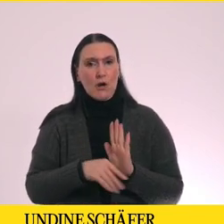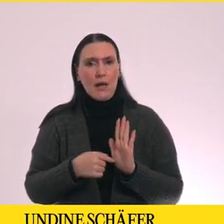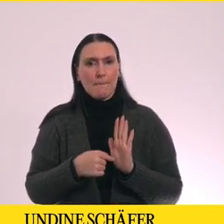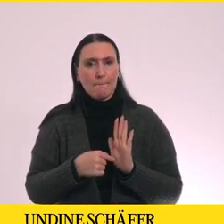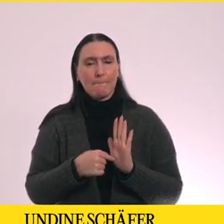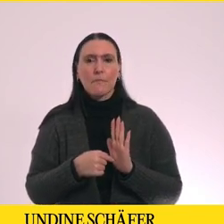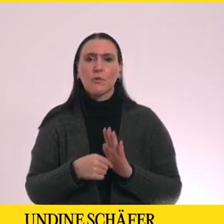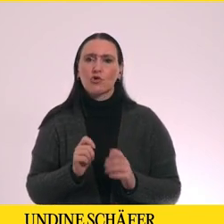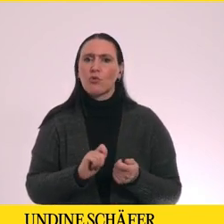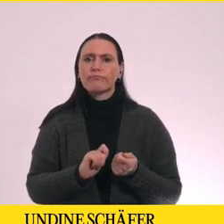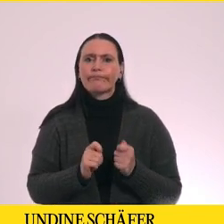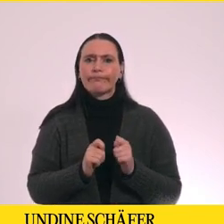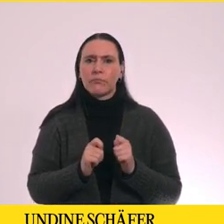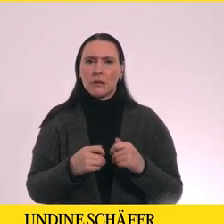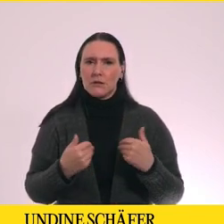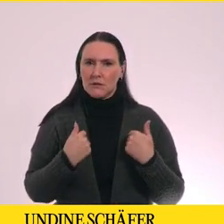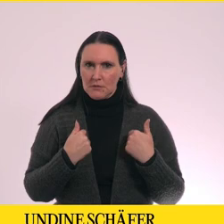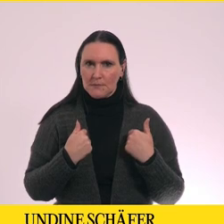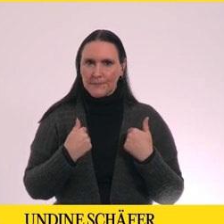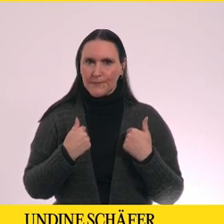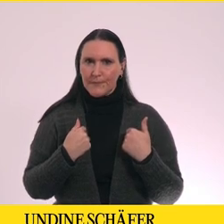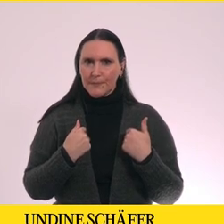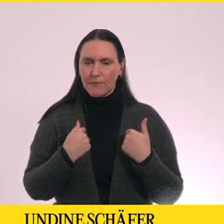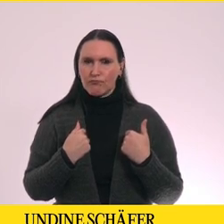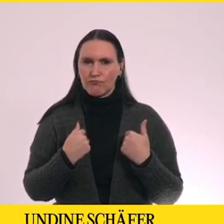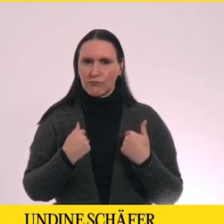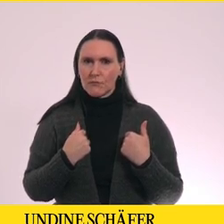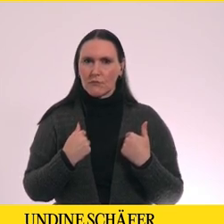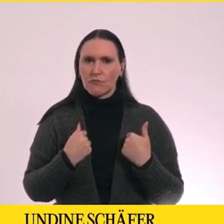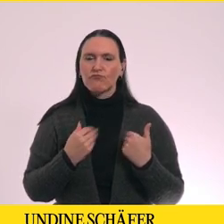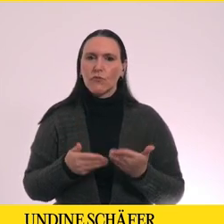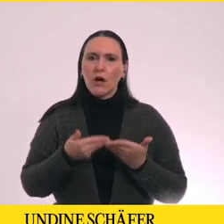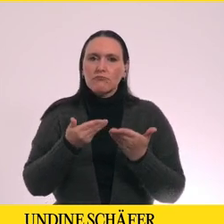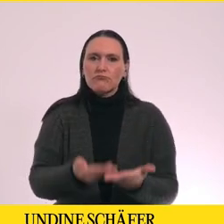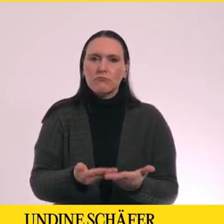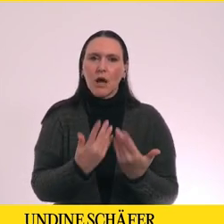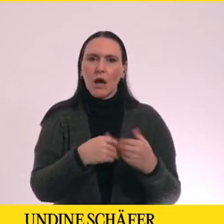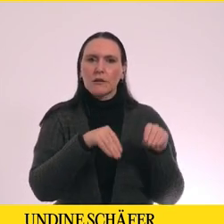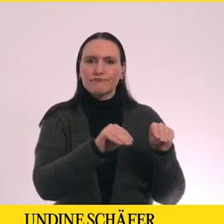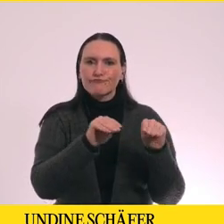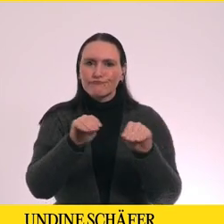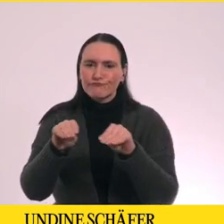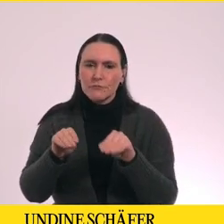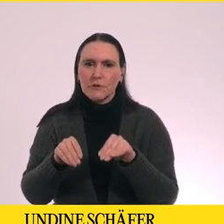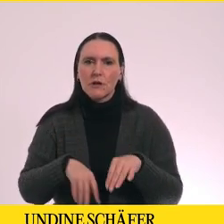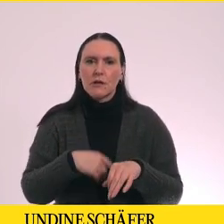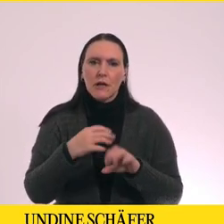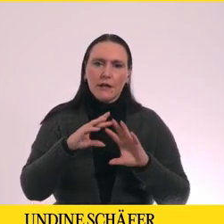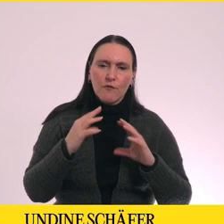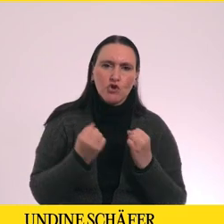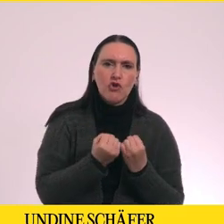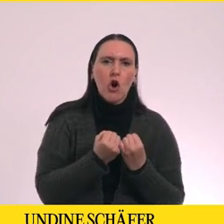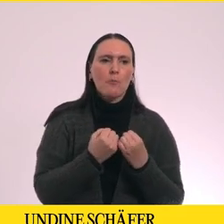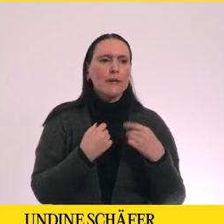know, our proposal is based on workshop, on school, on education, on having